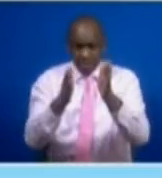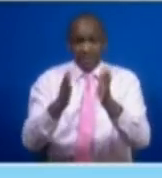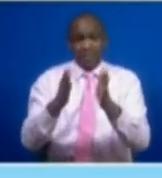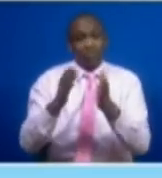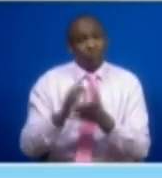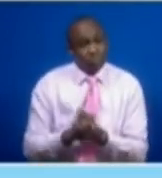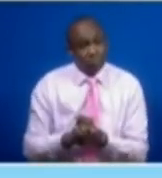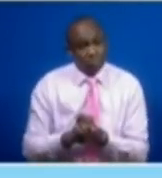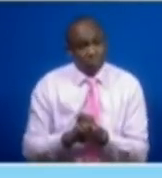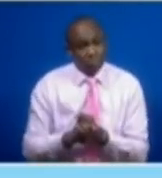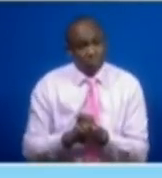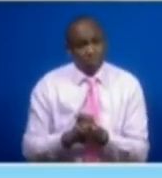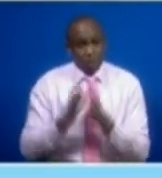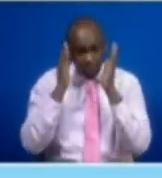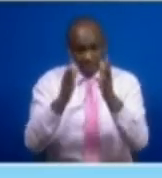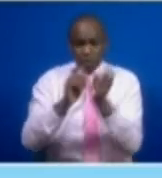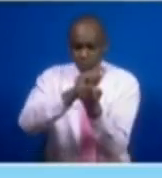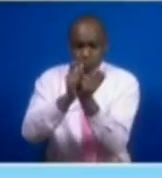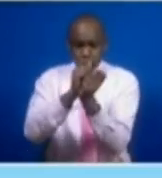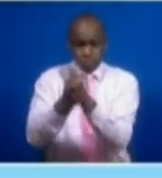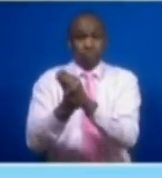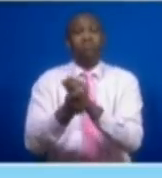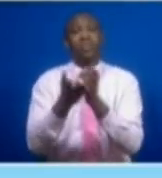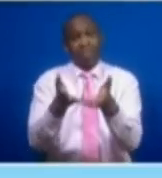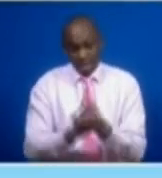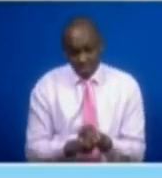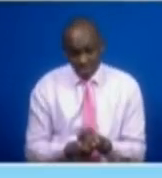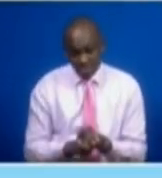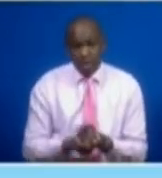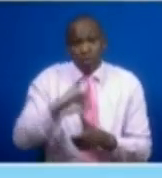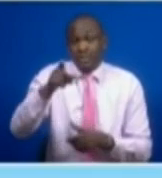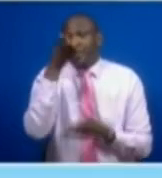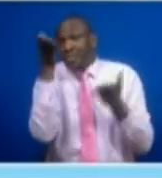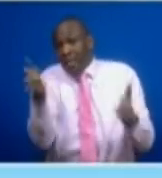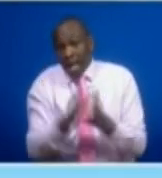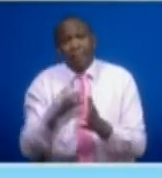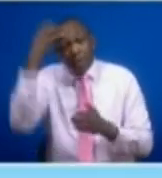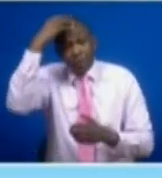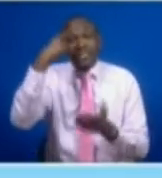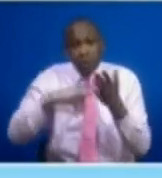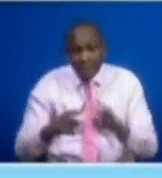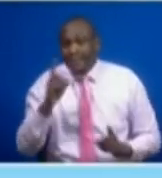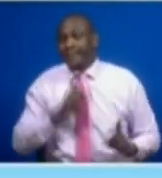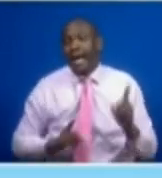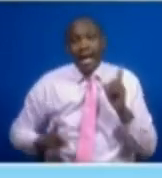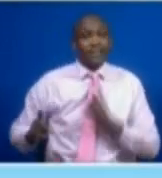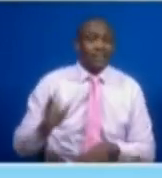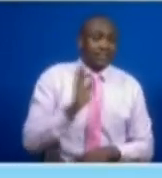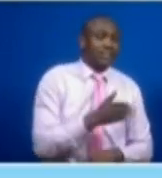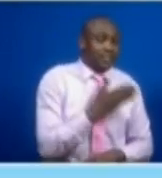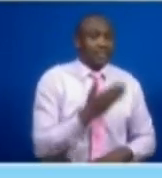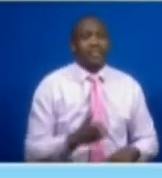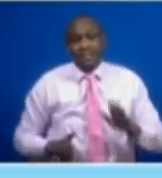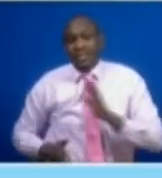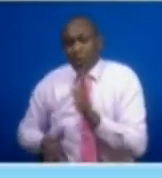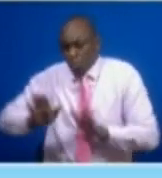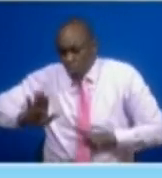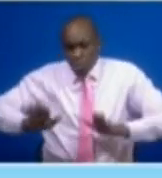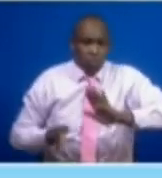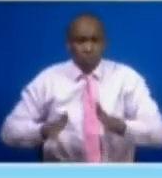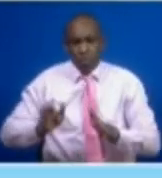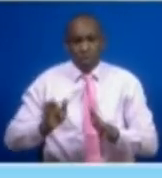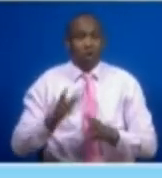drive transformative change. That it is just about going out there, as Miguna said, singing and dancing, twisting your legs and the